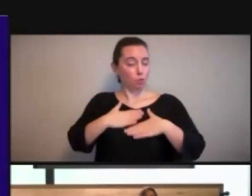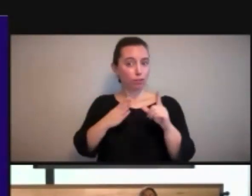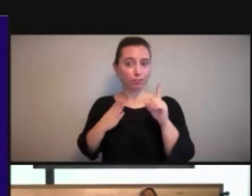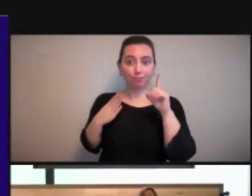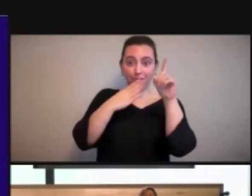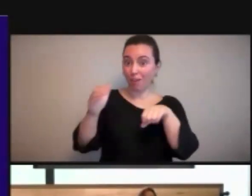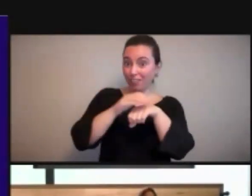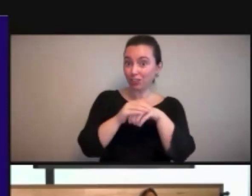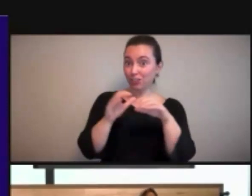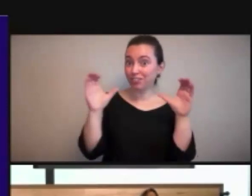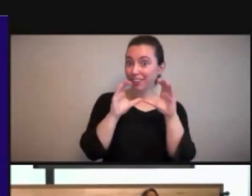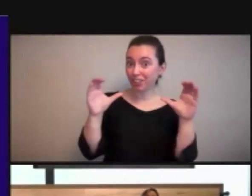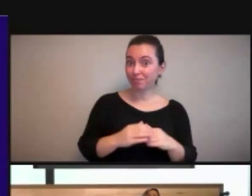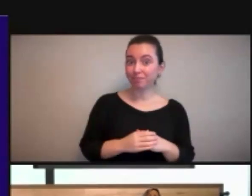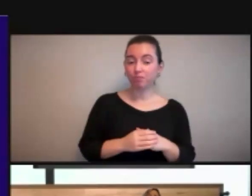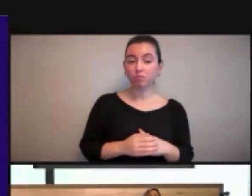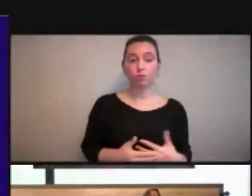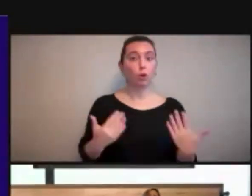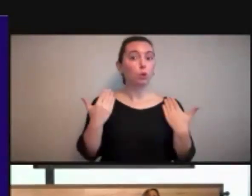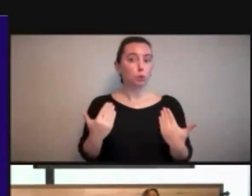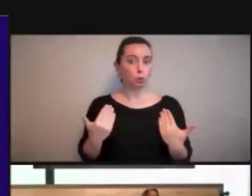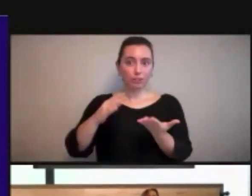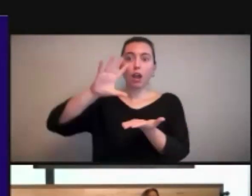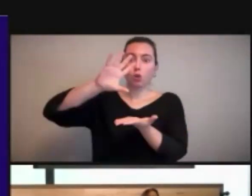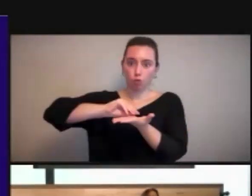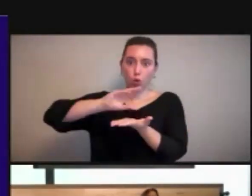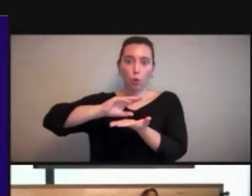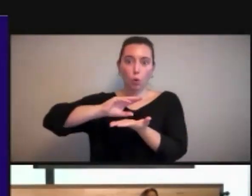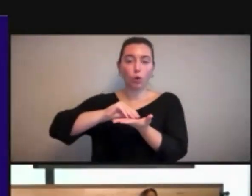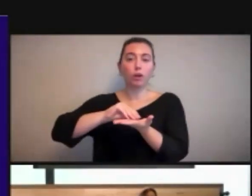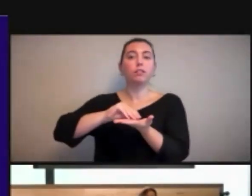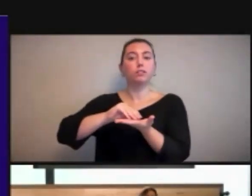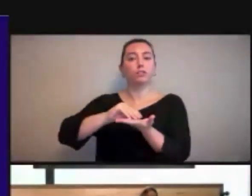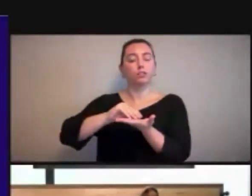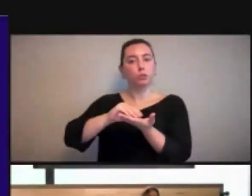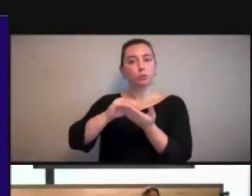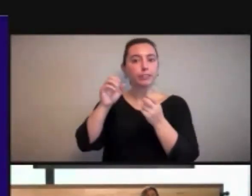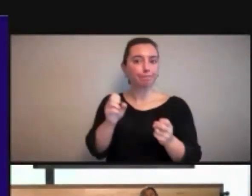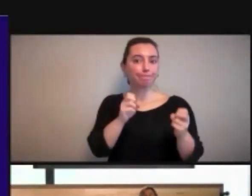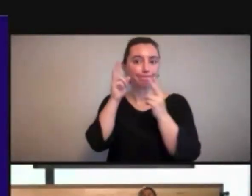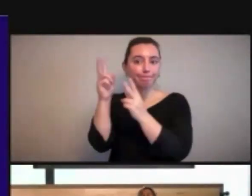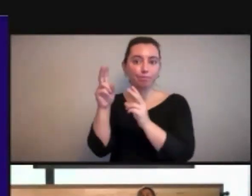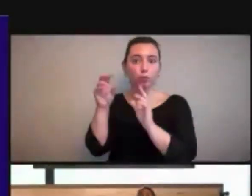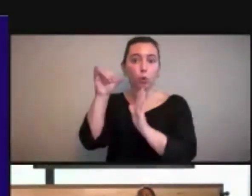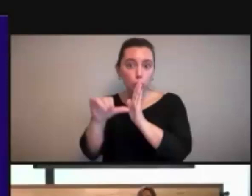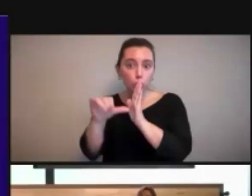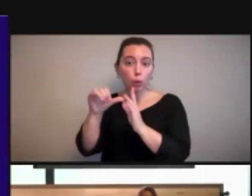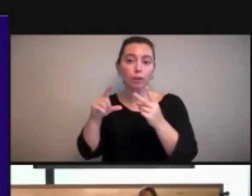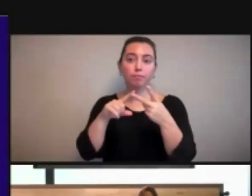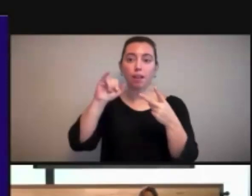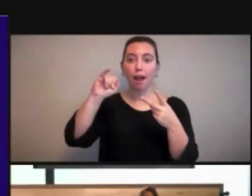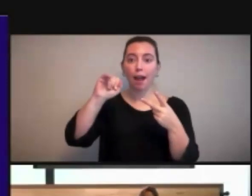event will be recorded and published on the YouTube and I believe also the IAAP Global